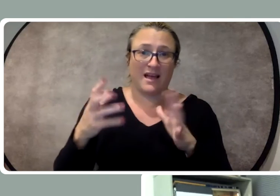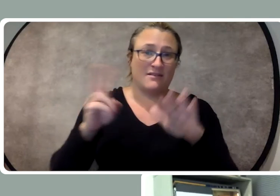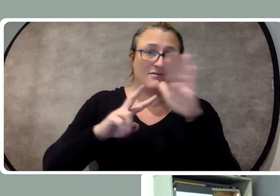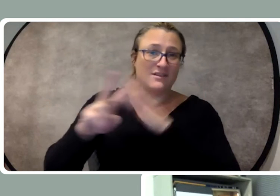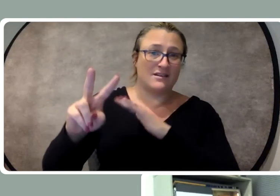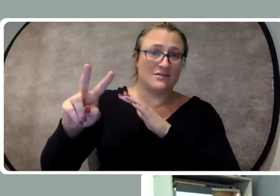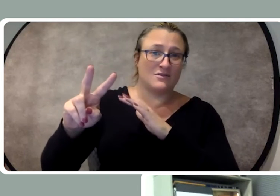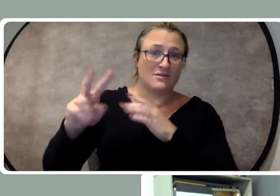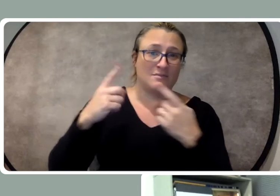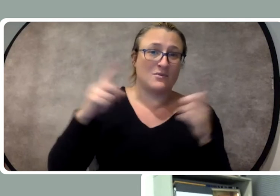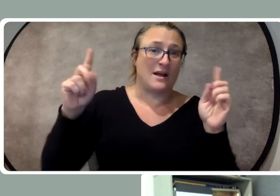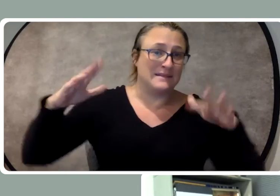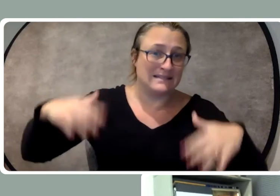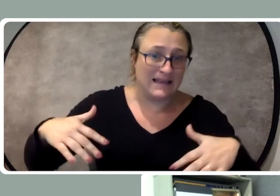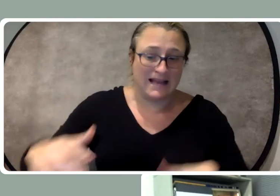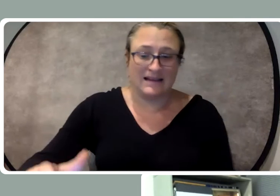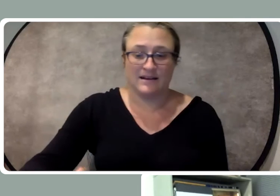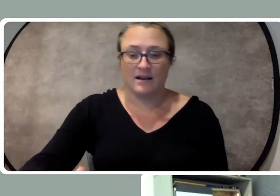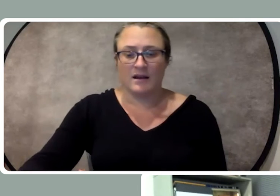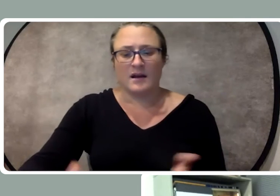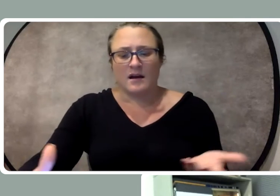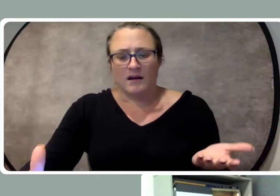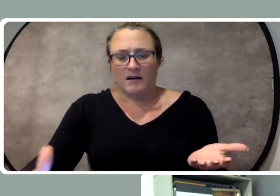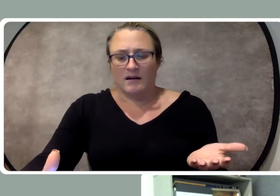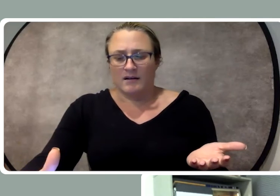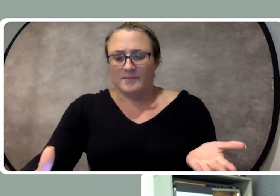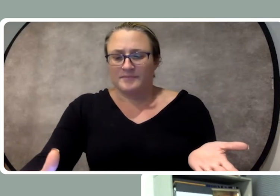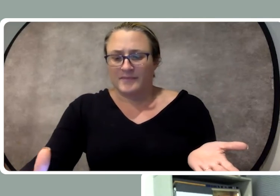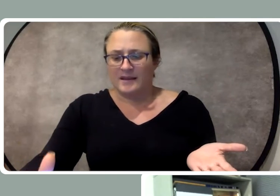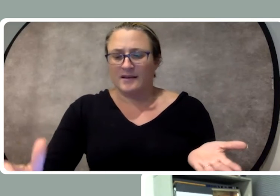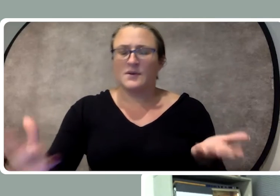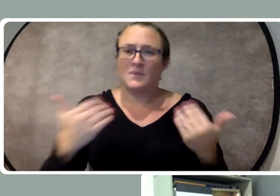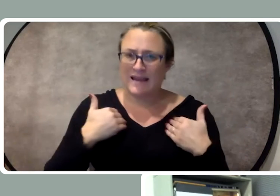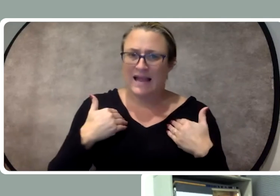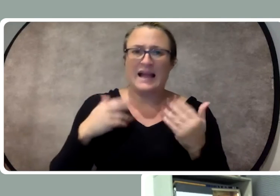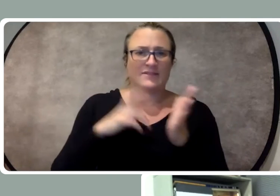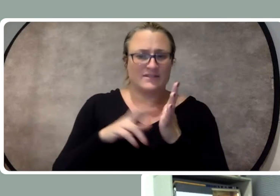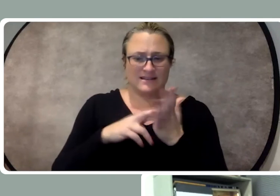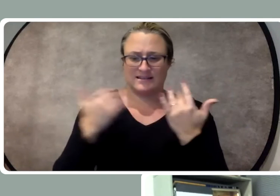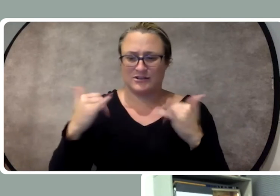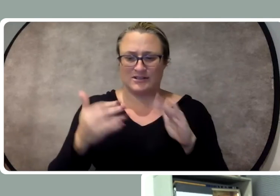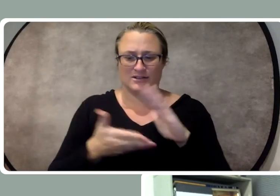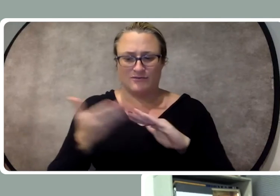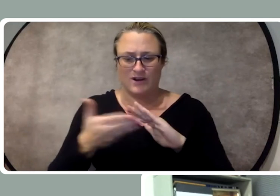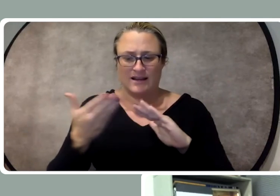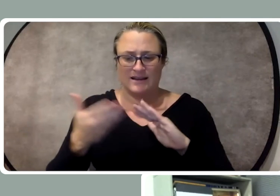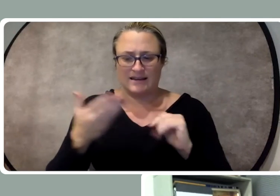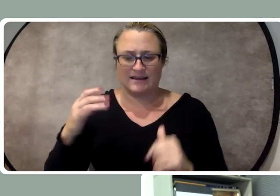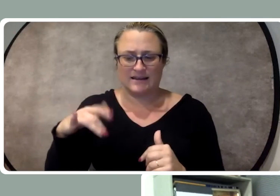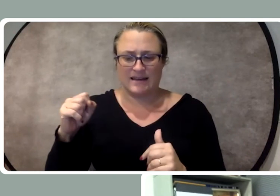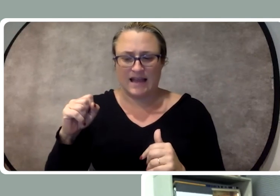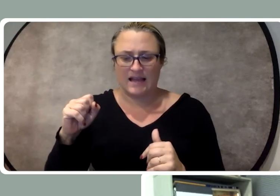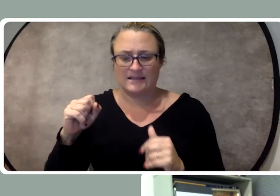promise. There are still studies that are ongoing, but this is the reason why, some clinicians might